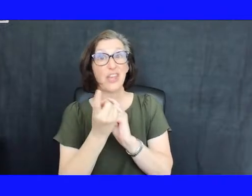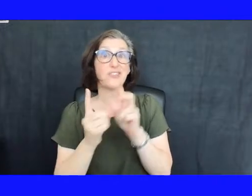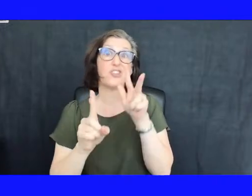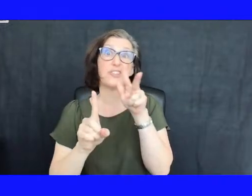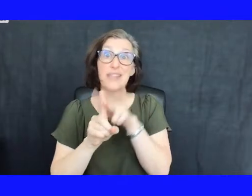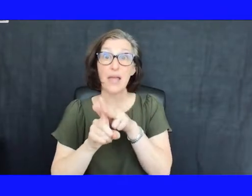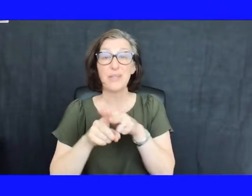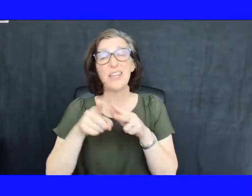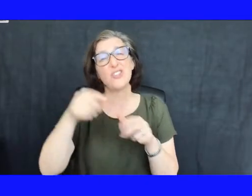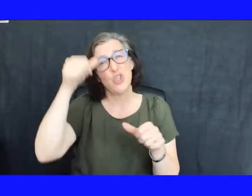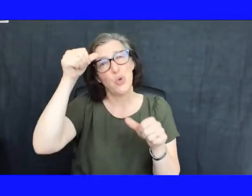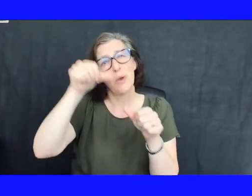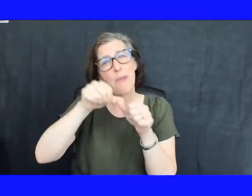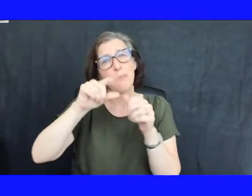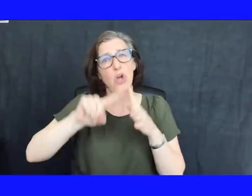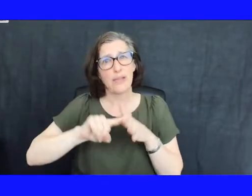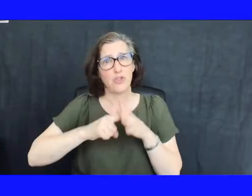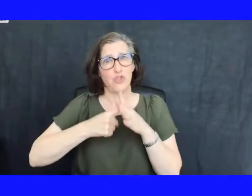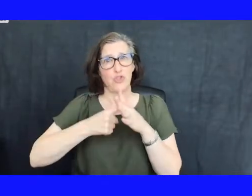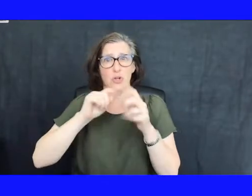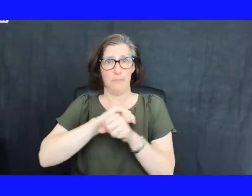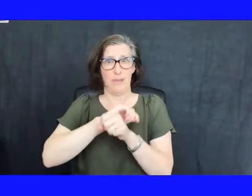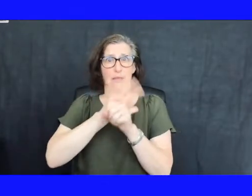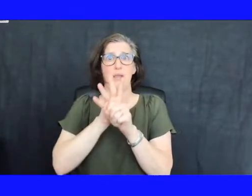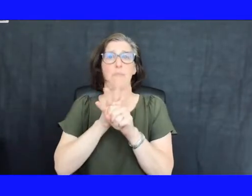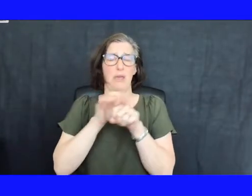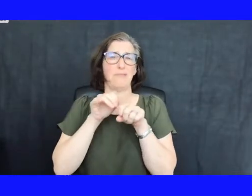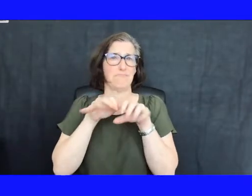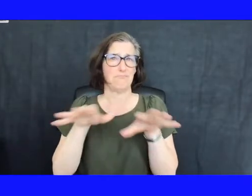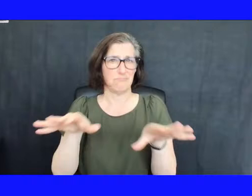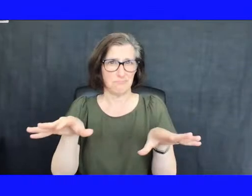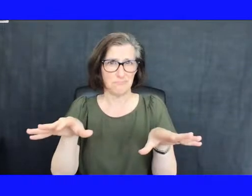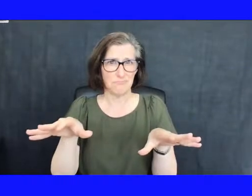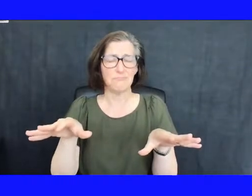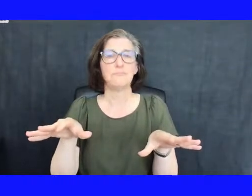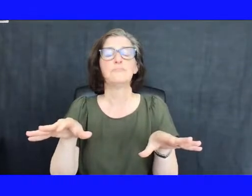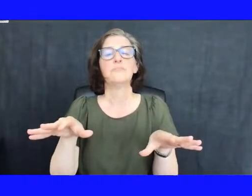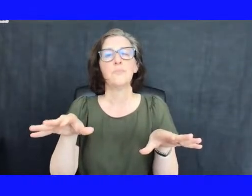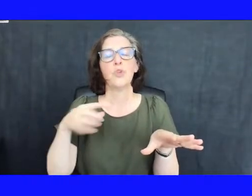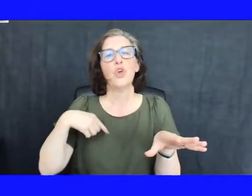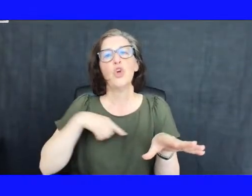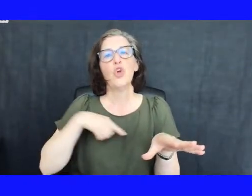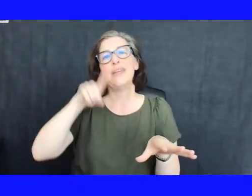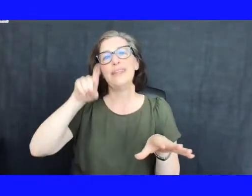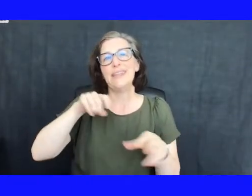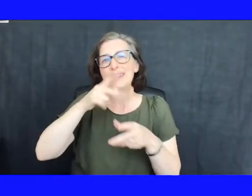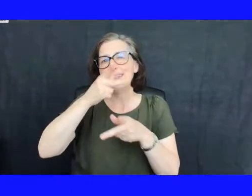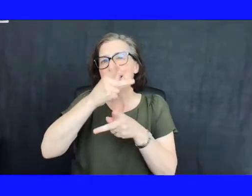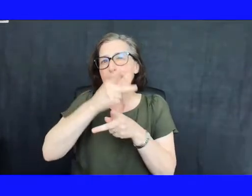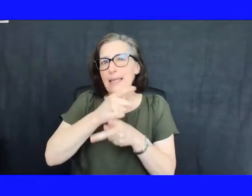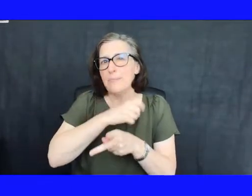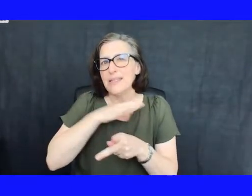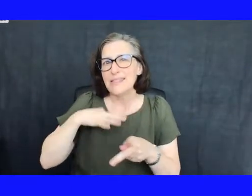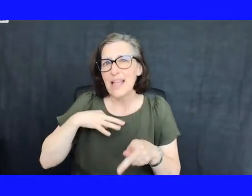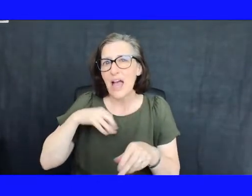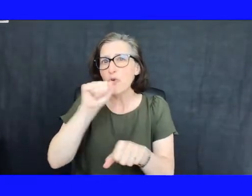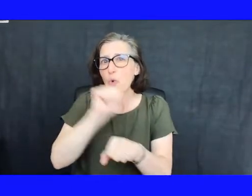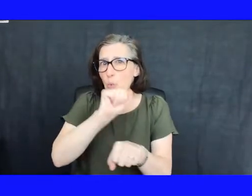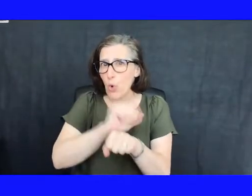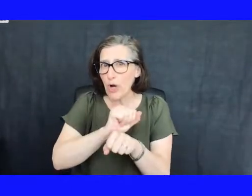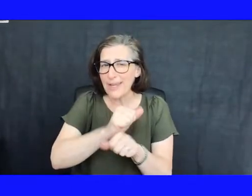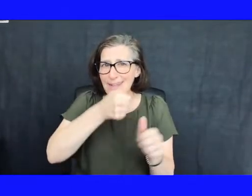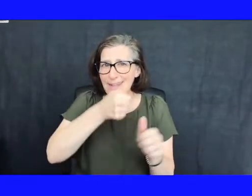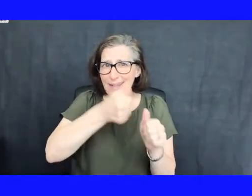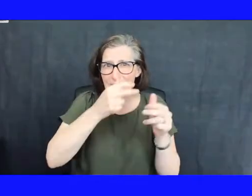Thanks so much, and sorry I had to join a few minutes late. It's okay. I know that the topic this morning is specifically around